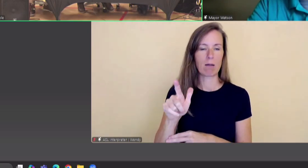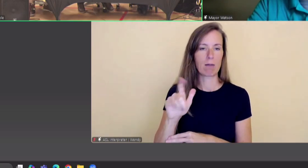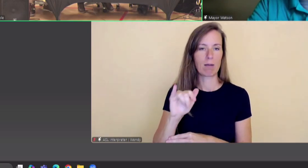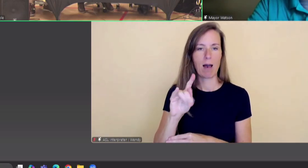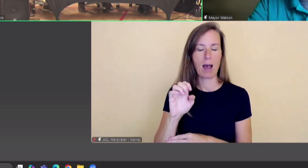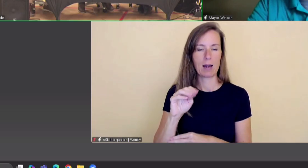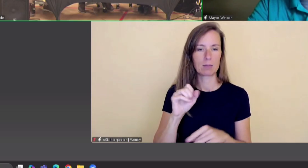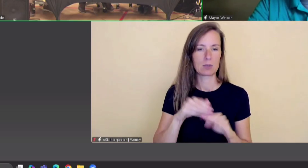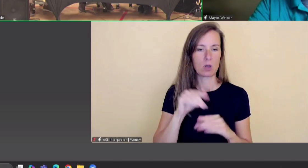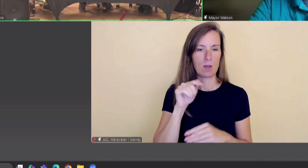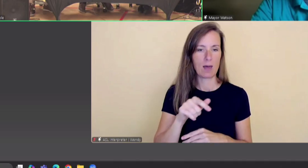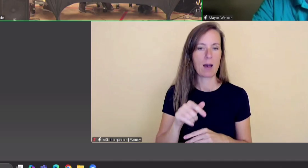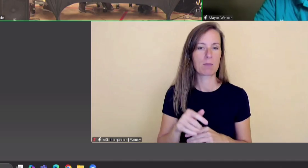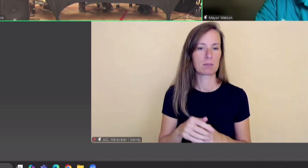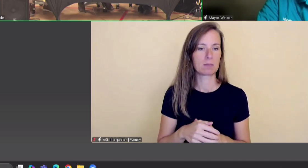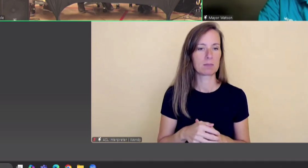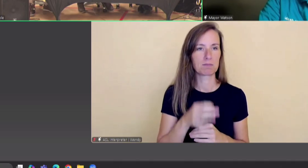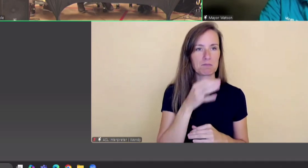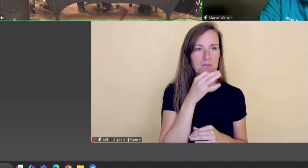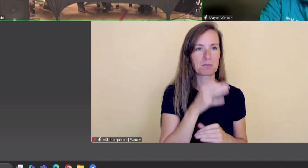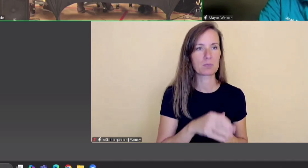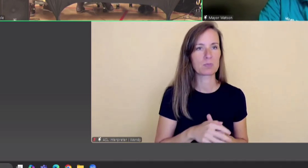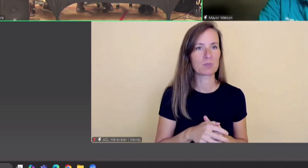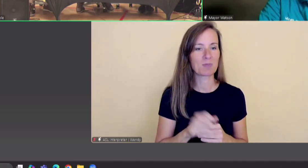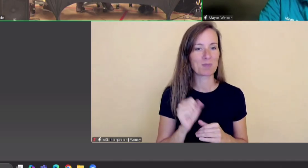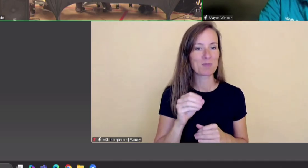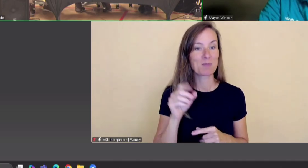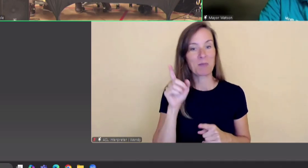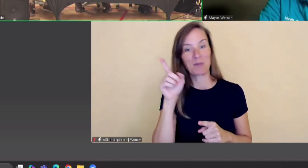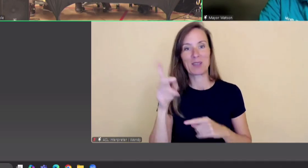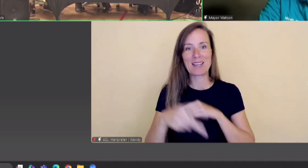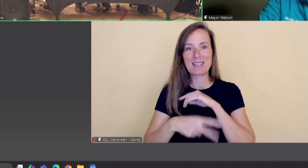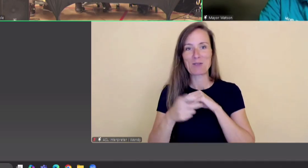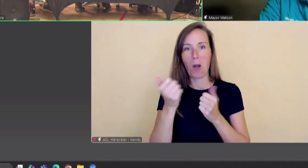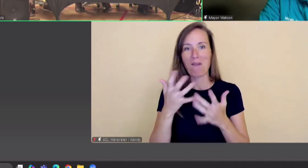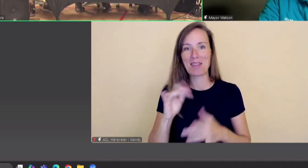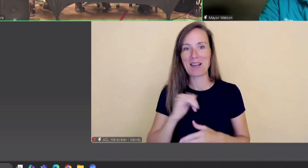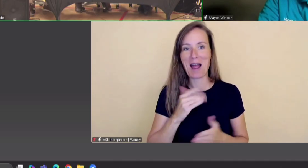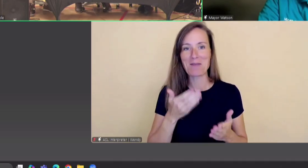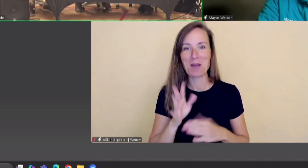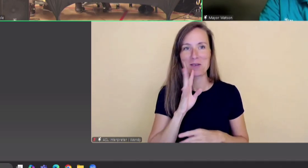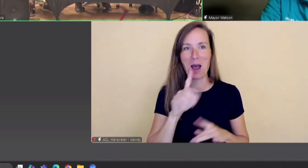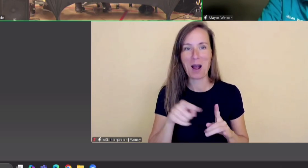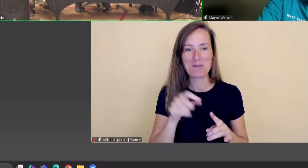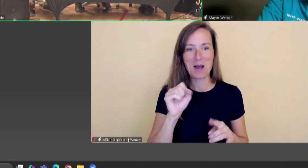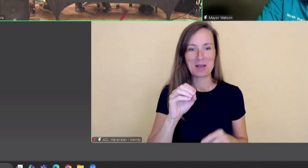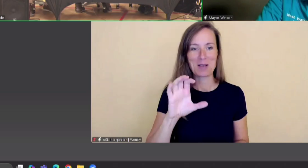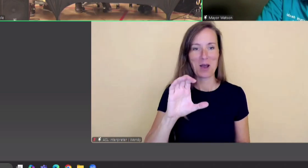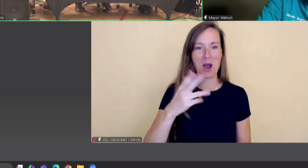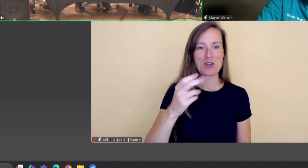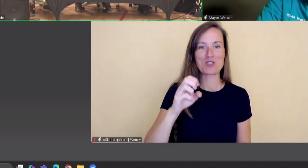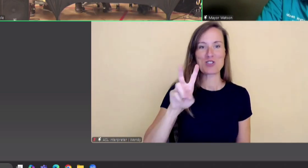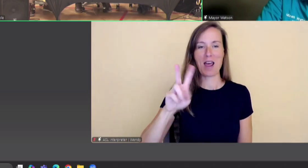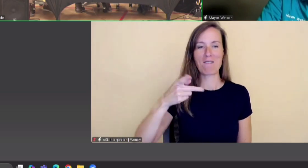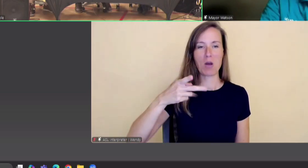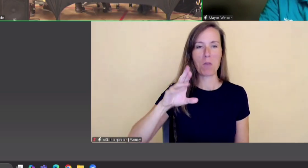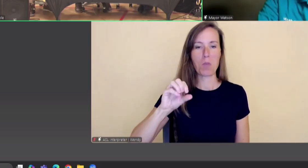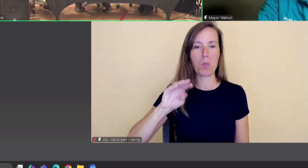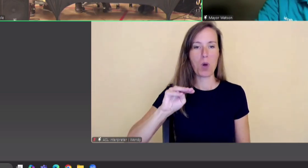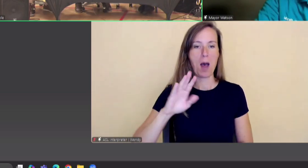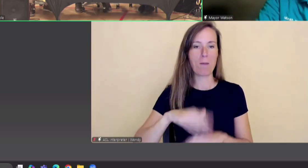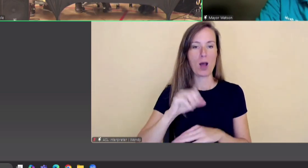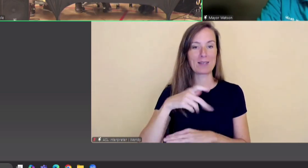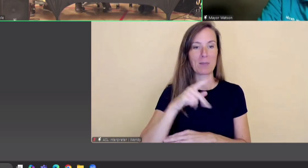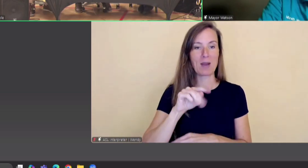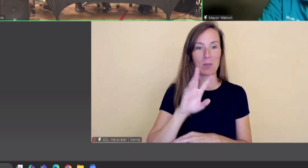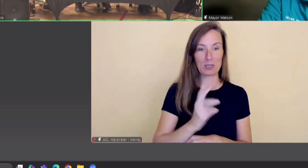He sort of stole all the things I was going to talk about. So prom on September 6th, but the one thing that he did not mention, but on